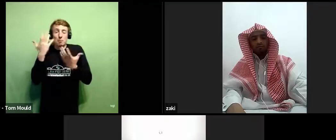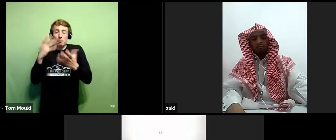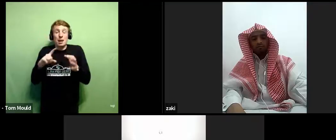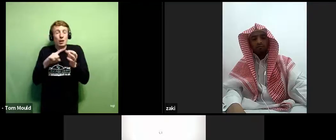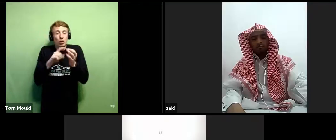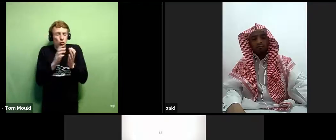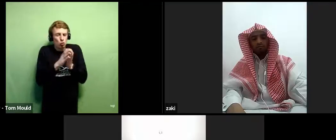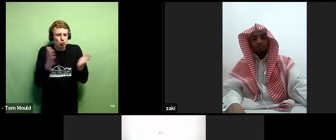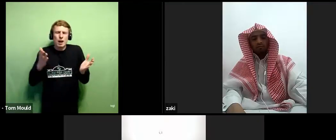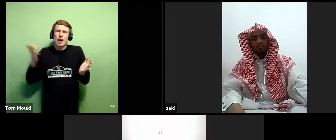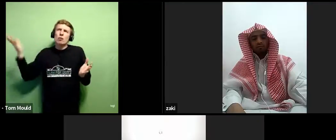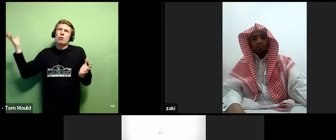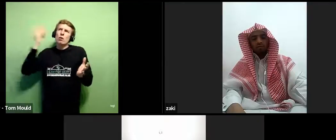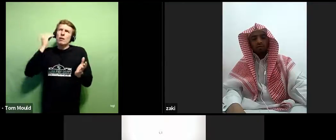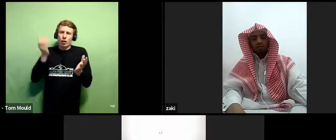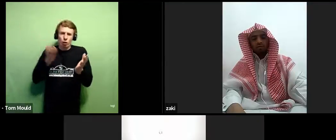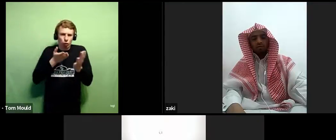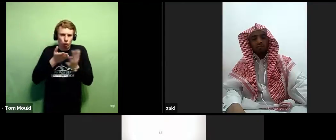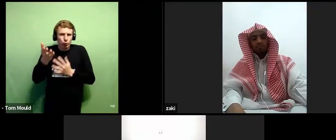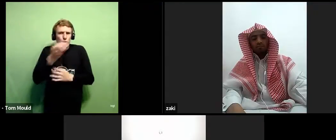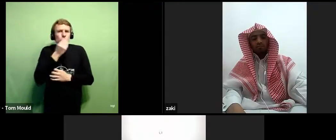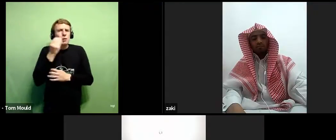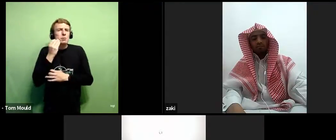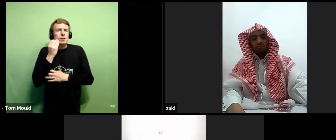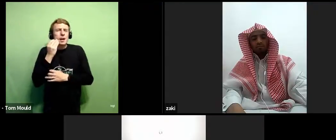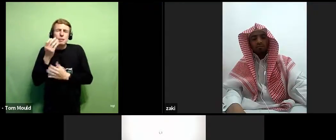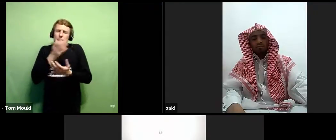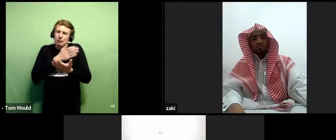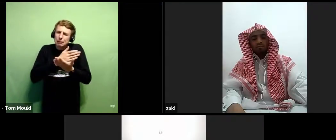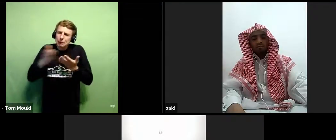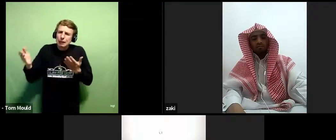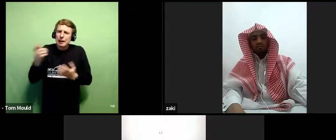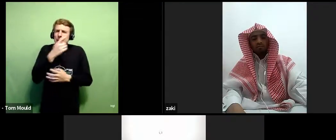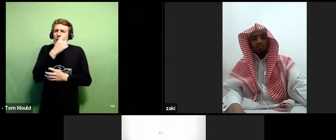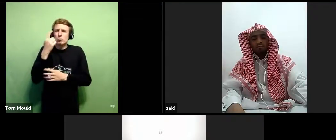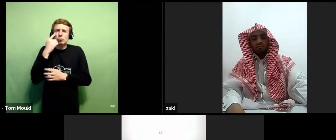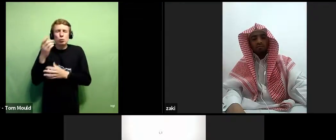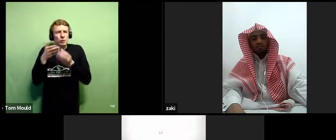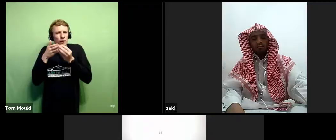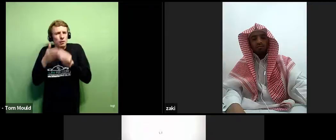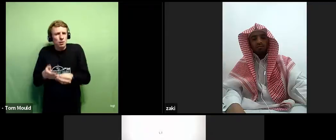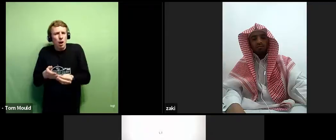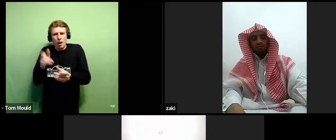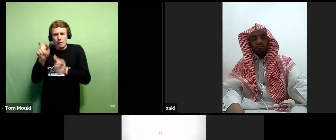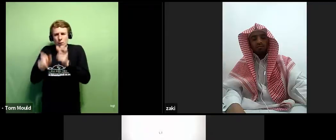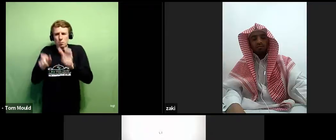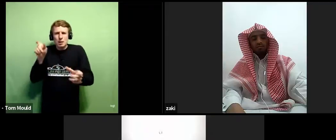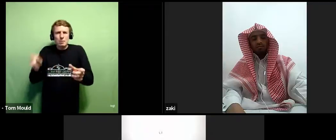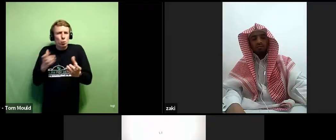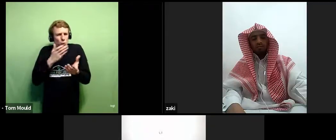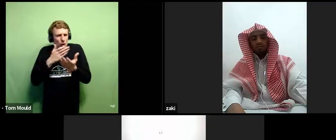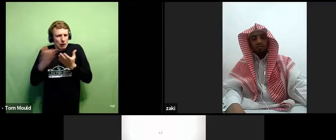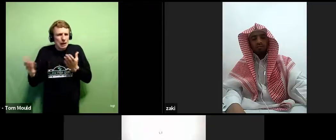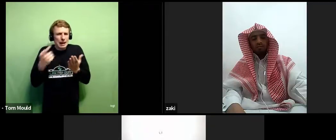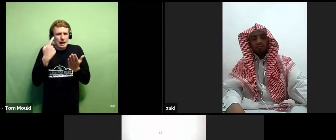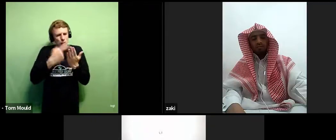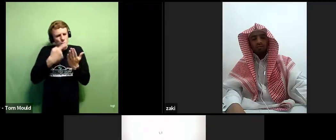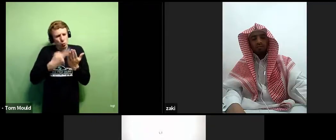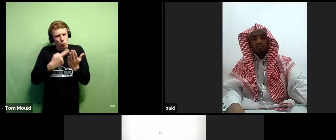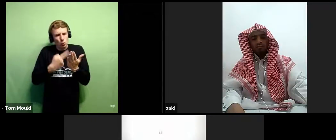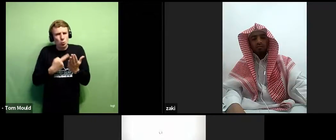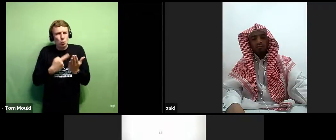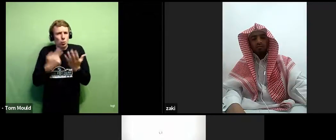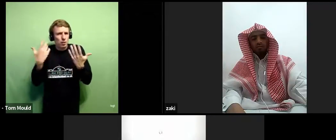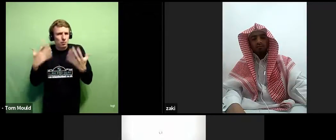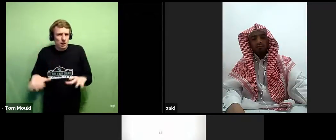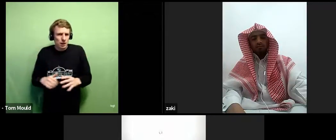guidance for mankind and clear proofs for the guidance and the criterion. So whoever of you sights the crescent on the first night